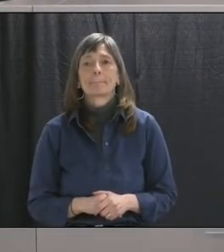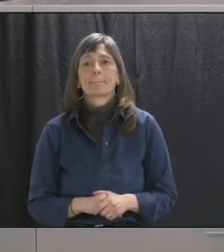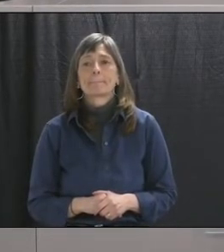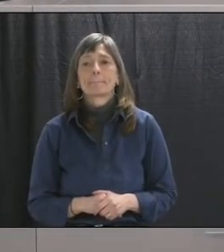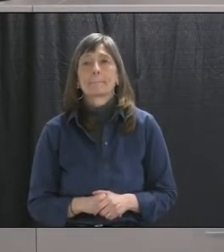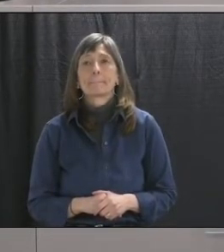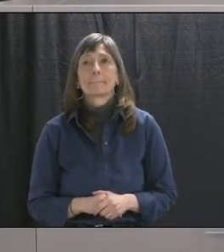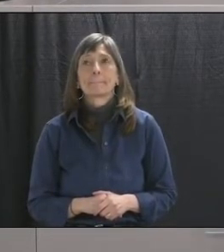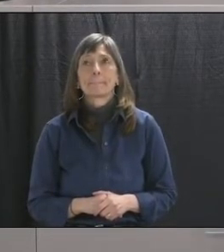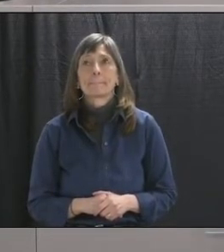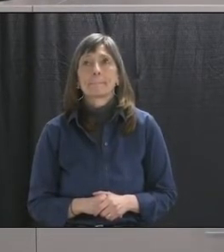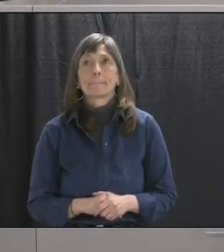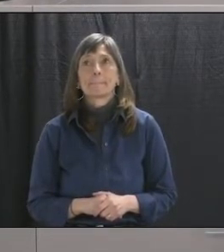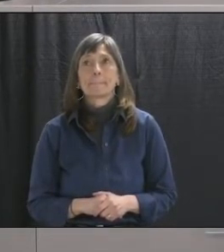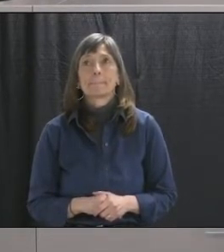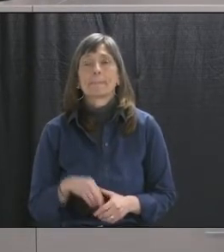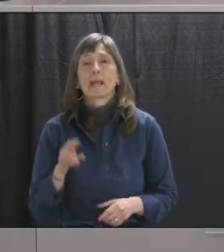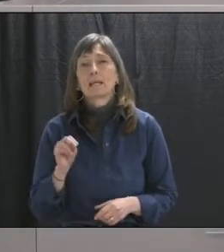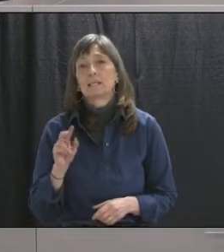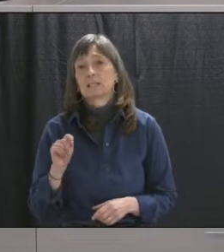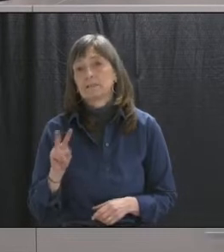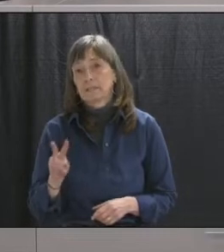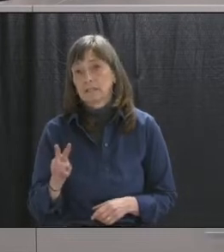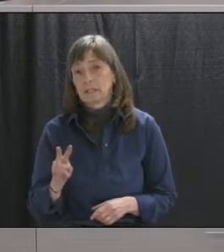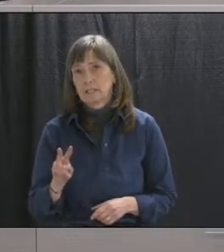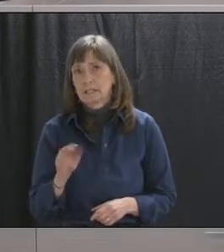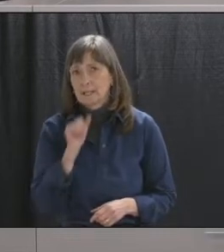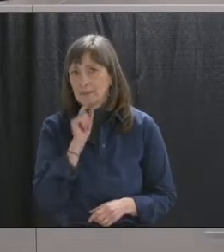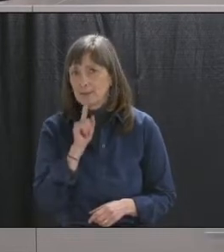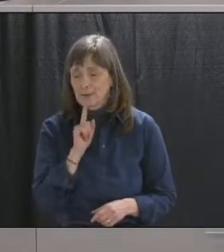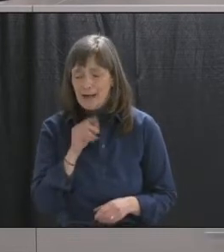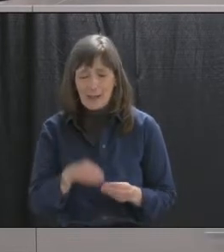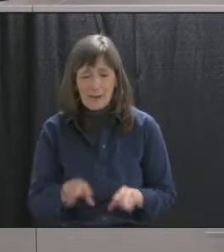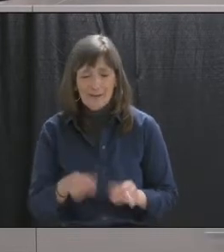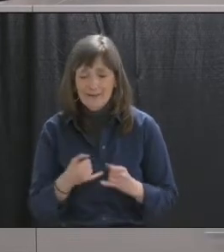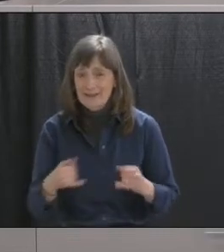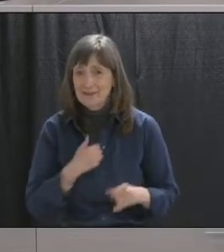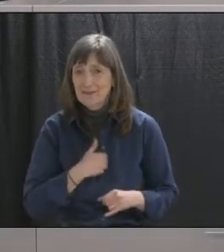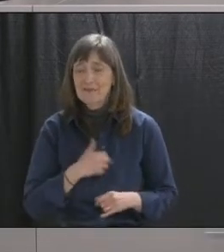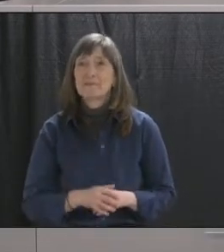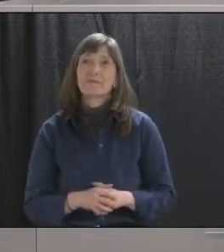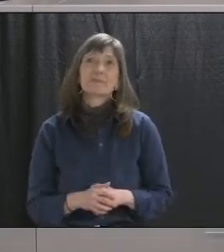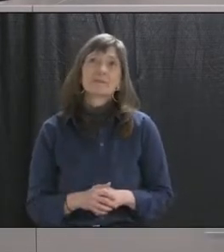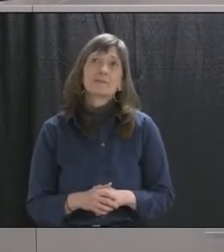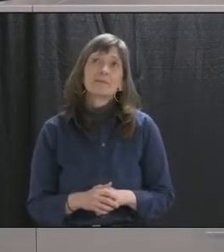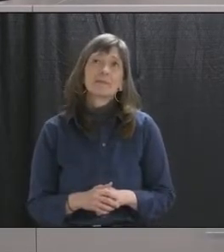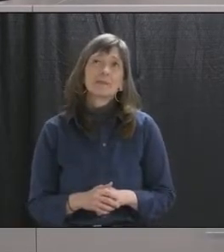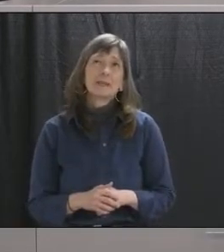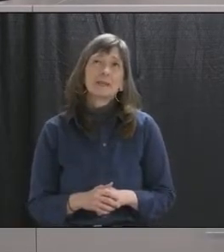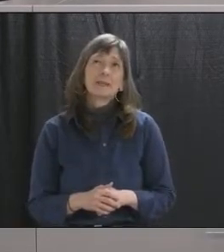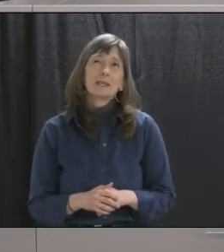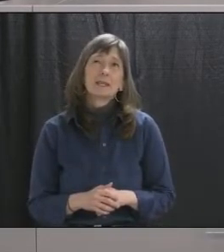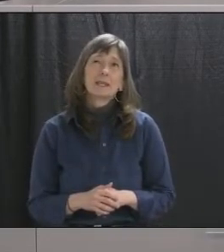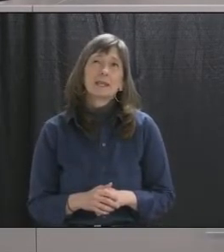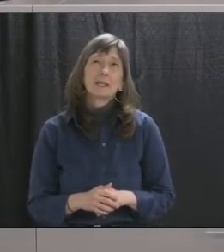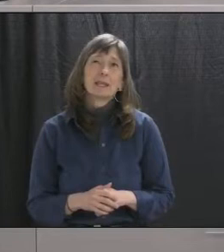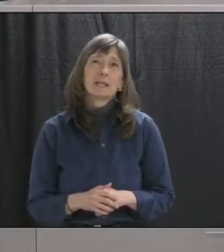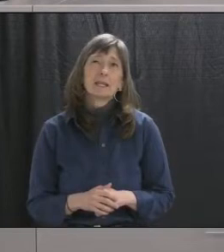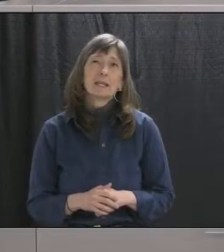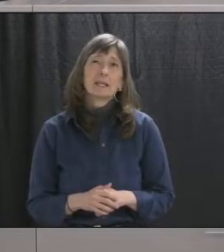Please go ahead. Thank you. I'm not sure what happened there, sorry. We know that at the airport, people are still